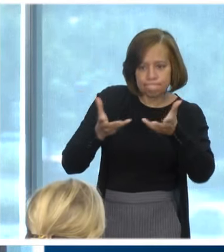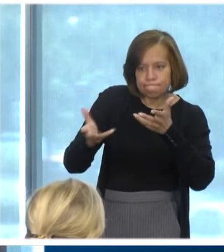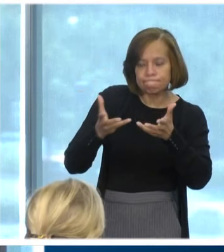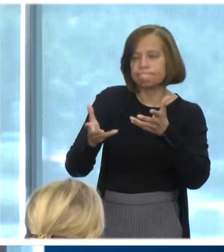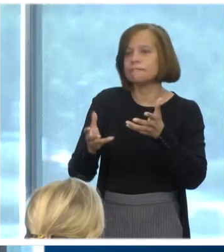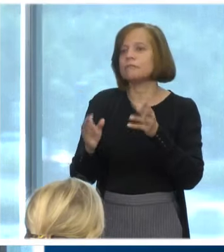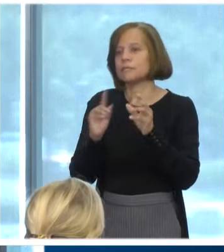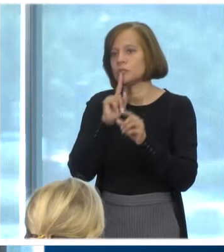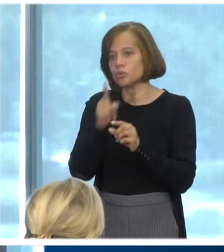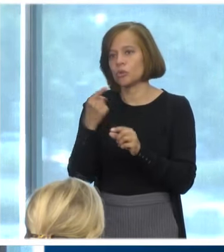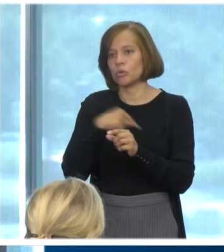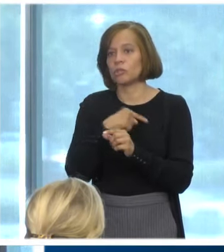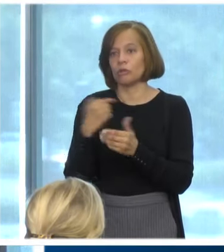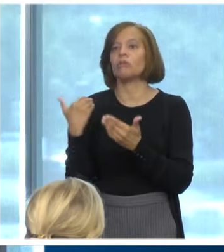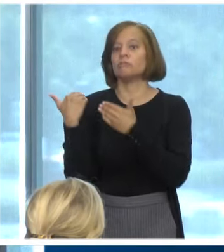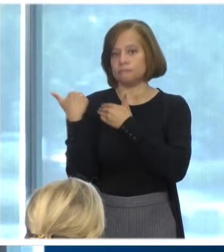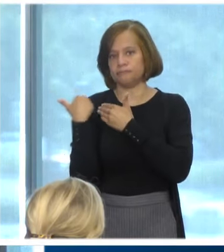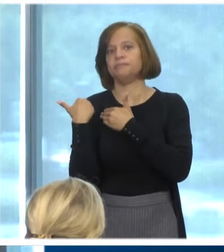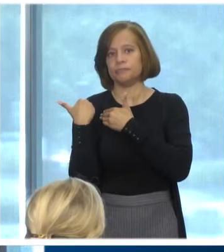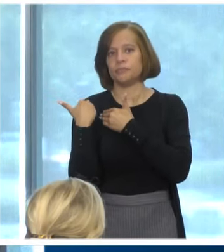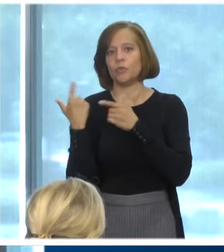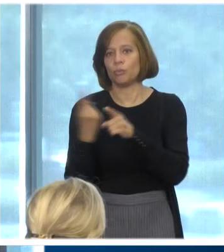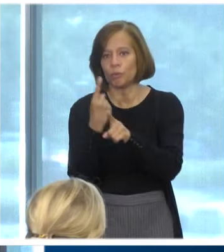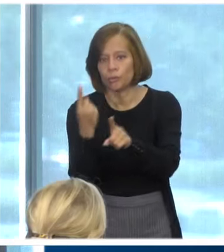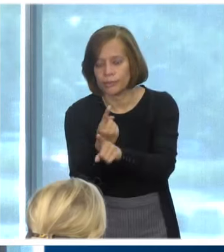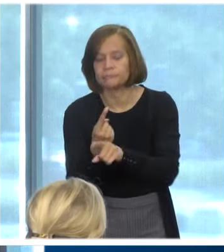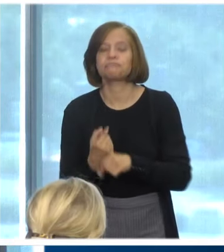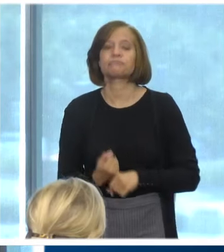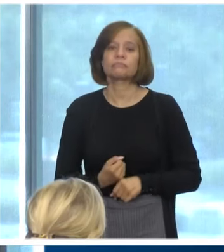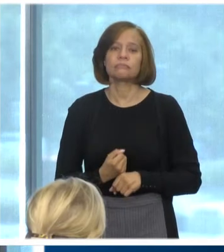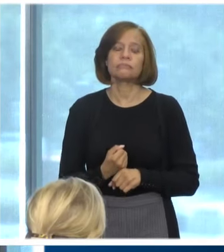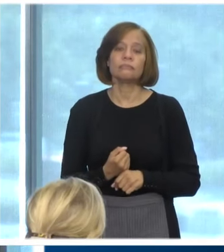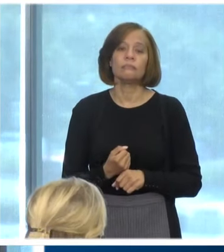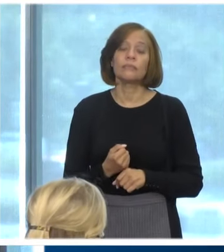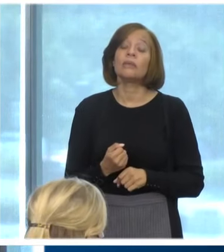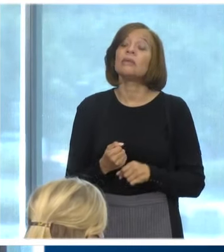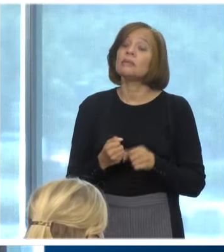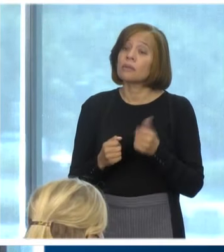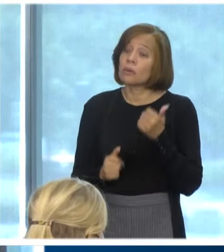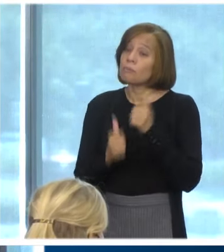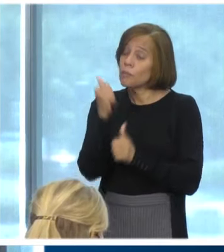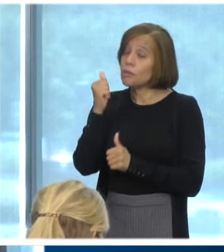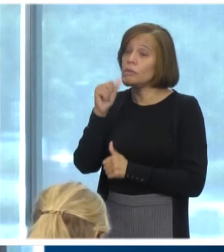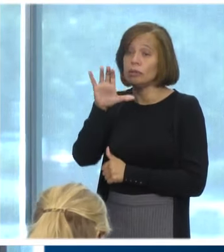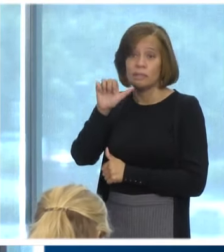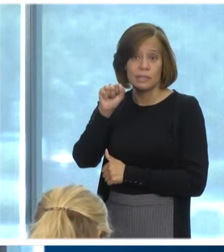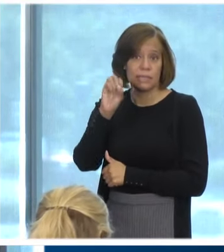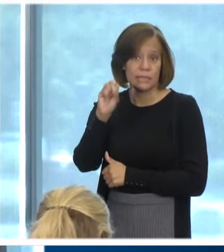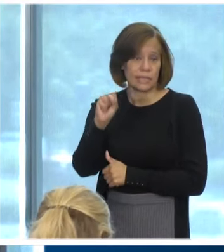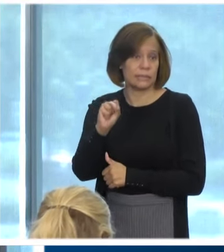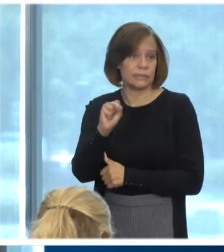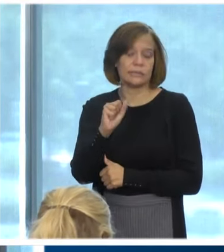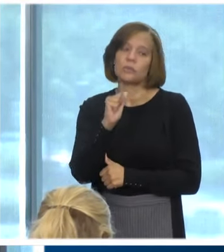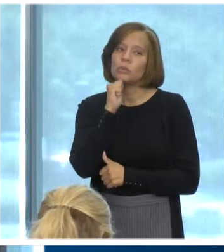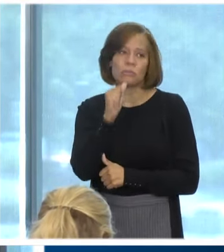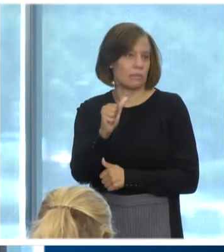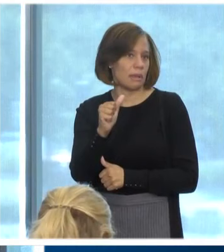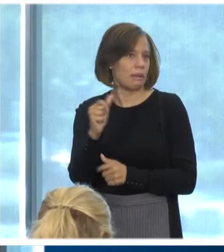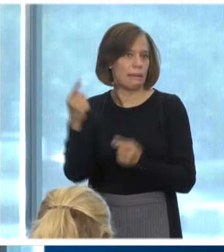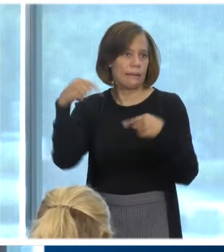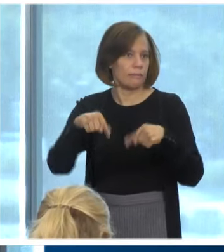accountability. Now, based on these findings, the vast majority of these cases will not come before